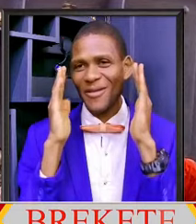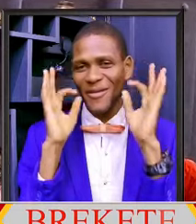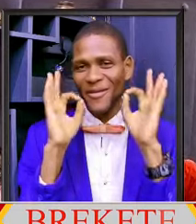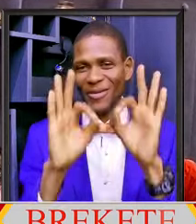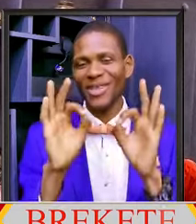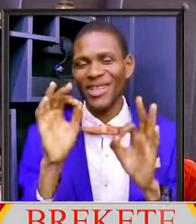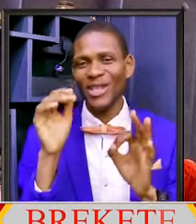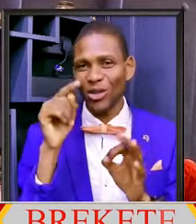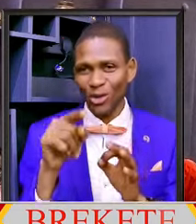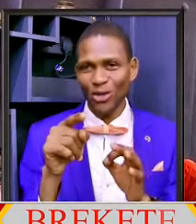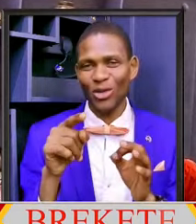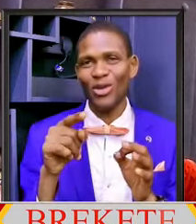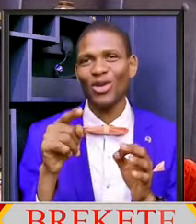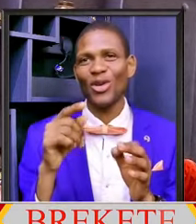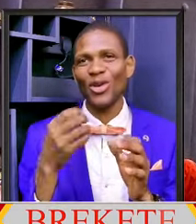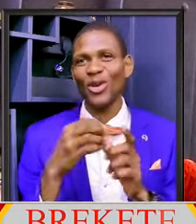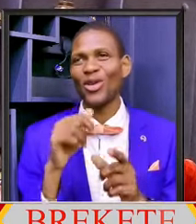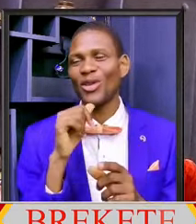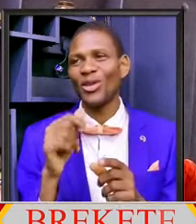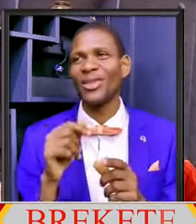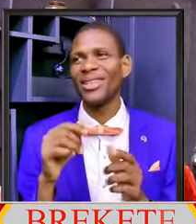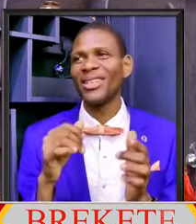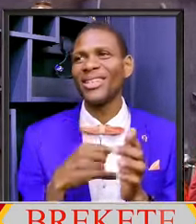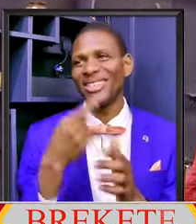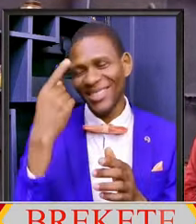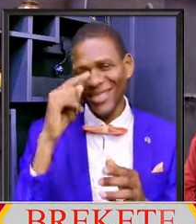The cap. It's feminine pattern, sir. What of the cap?